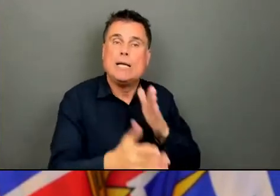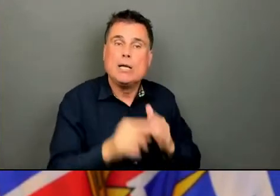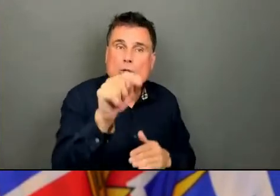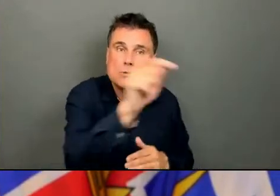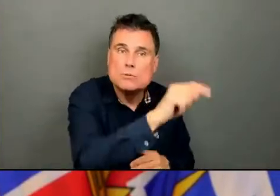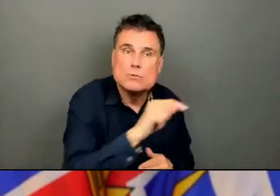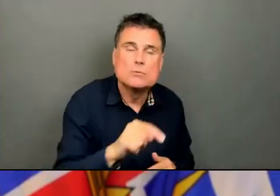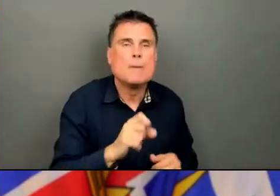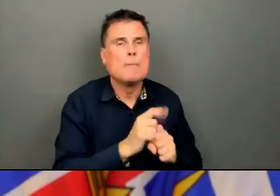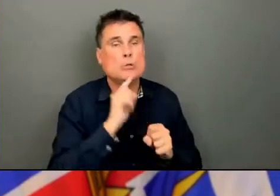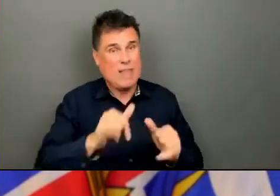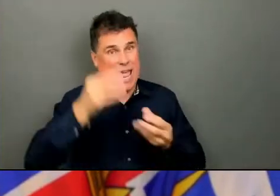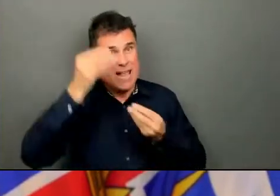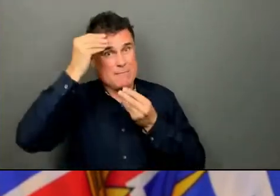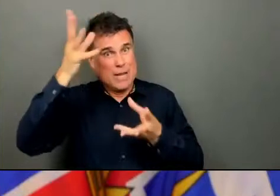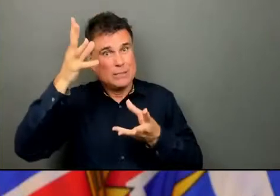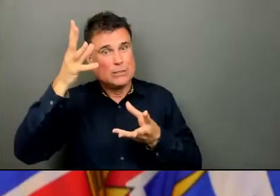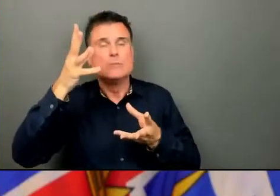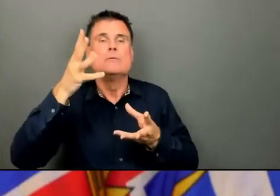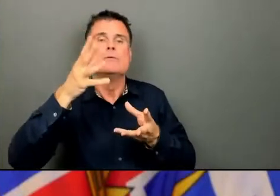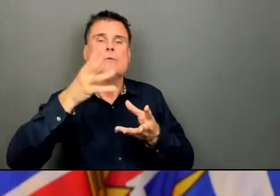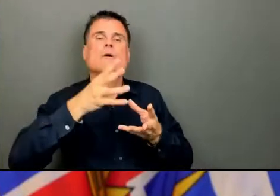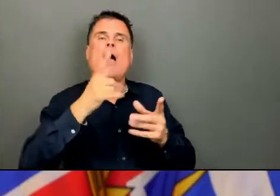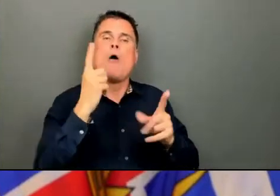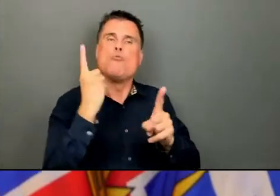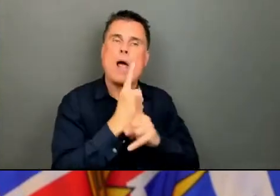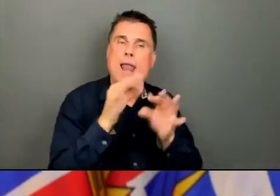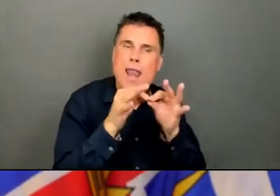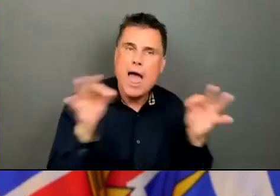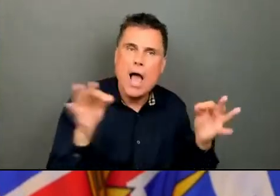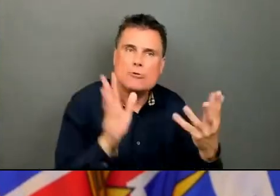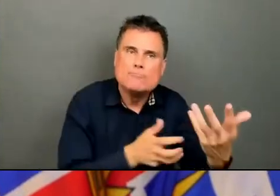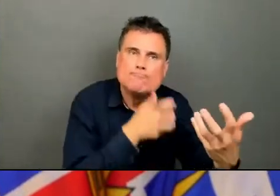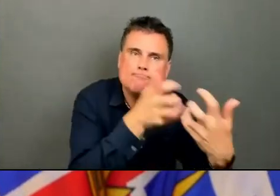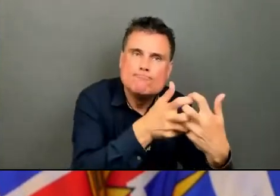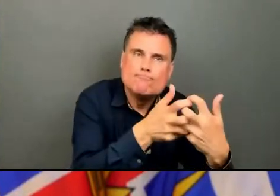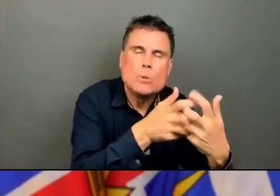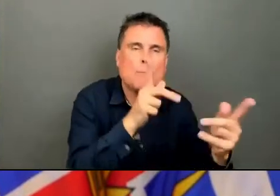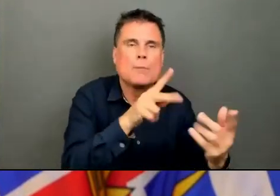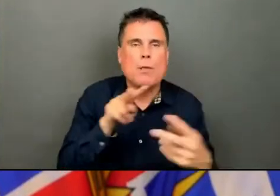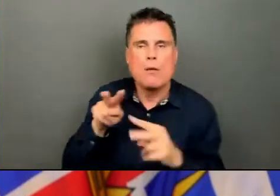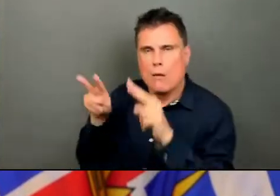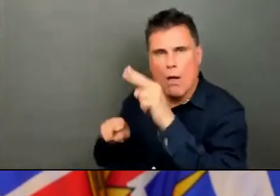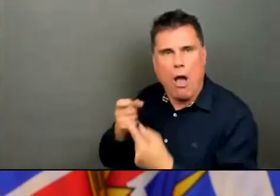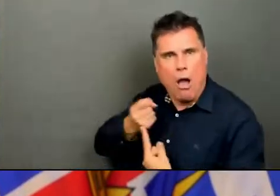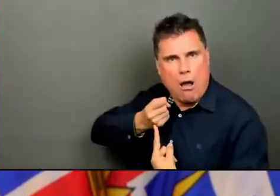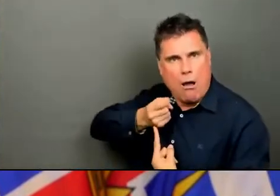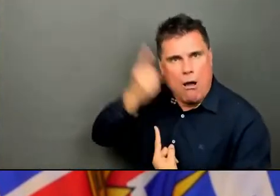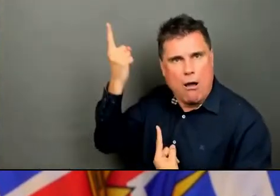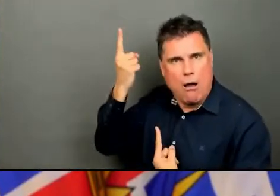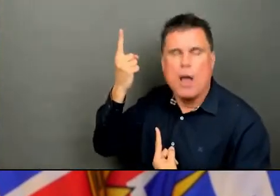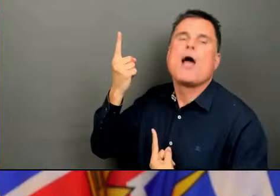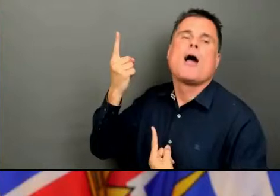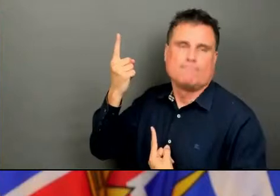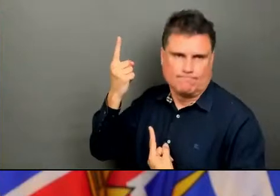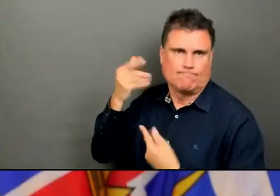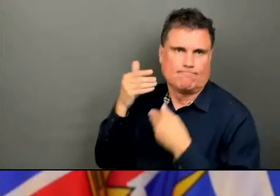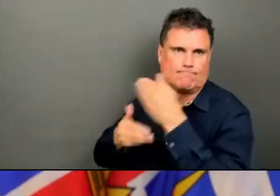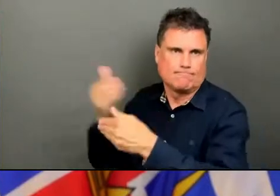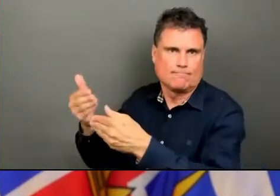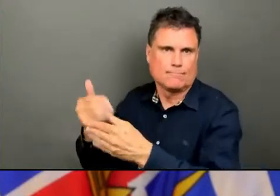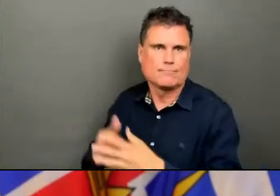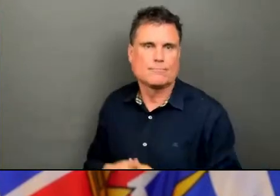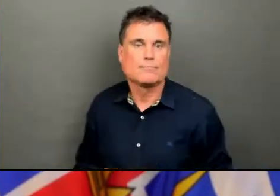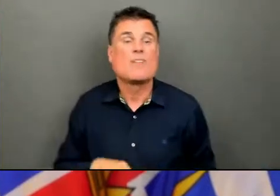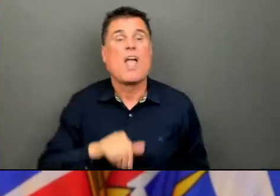supports people and that they can get those questions answered. The other one is complacency, and this is certainly an issue in